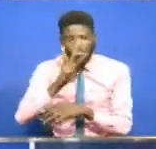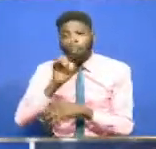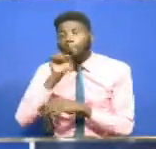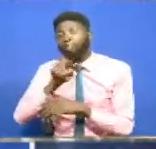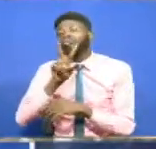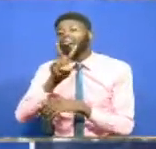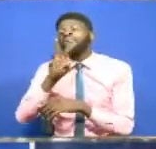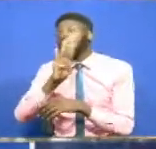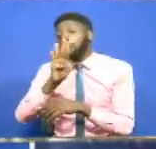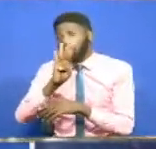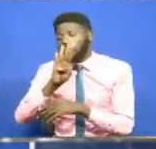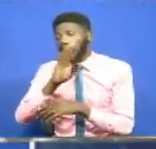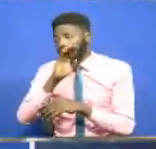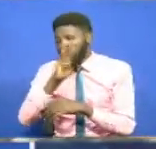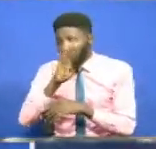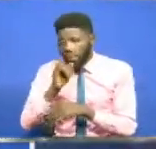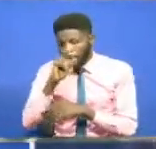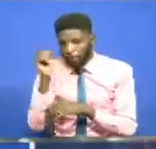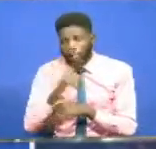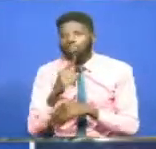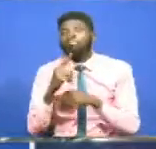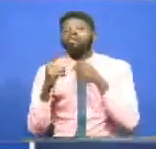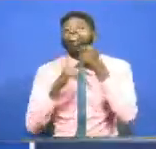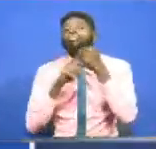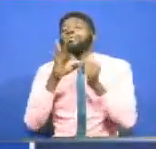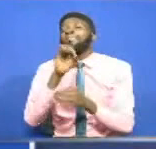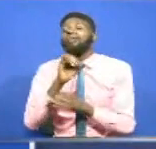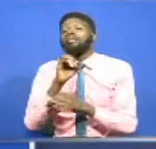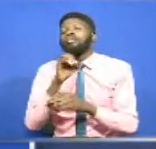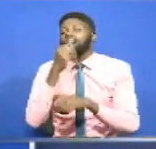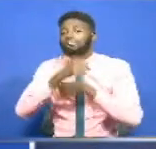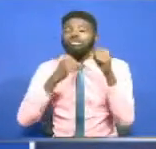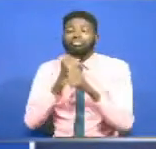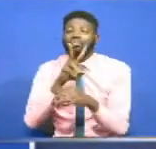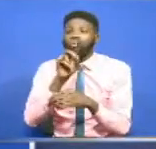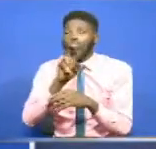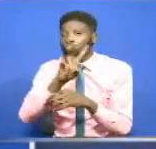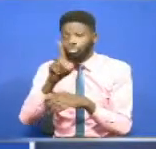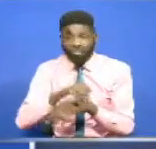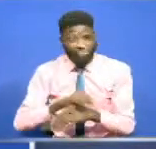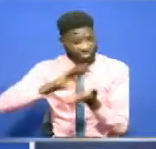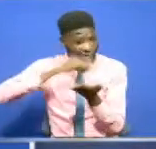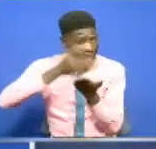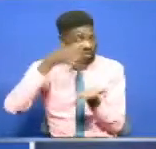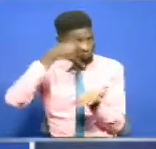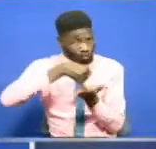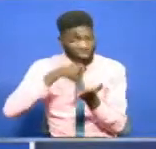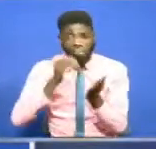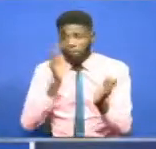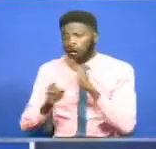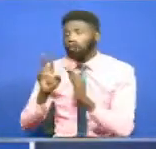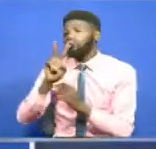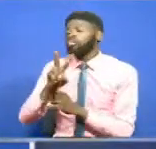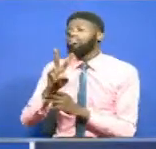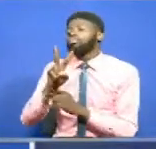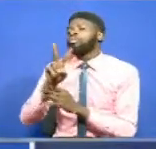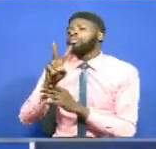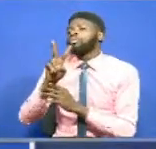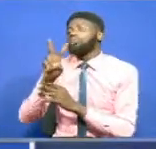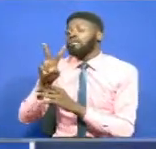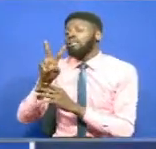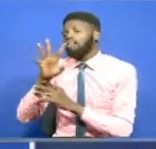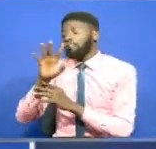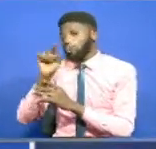billion shillings by June 30th, 2021. The funds are part of the 225.9 billion